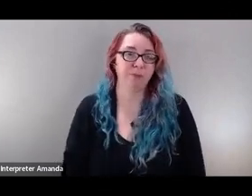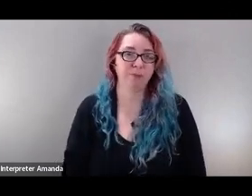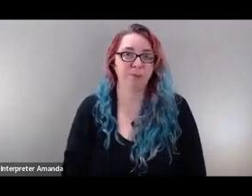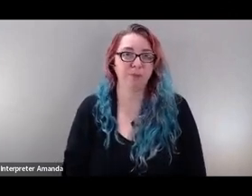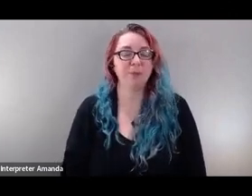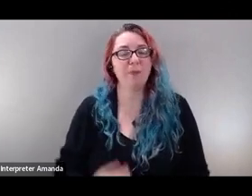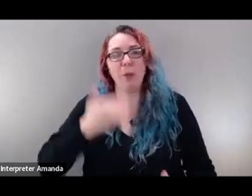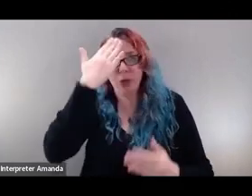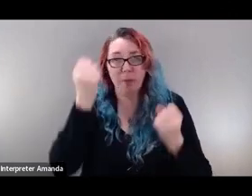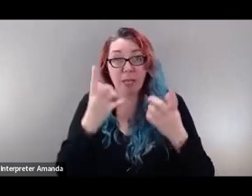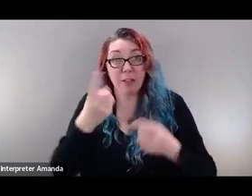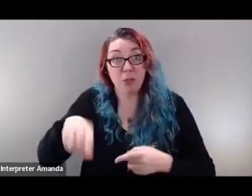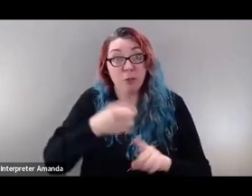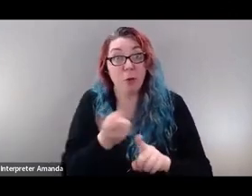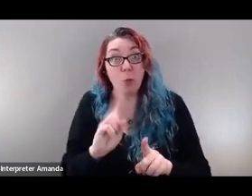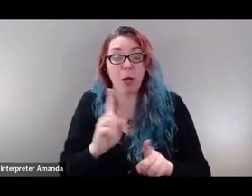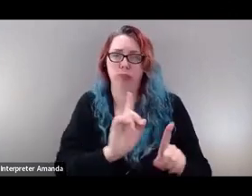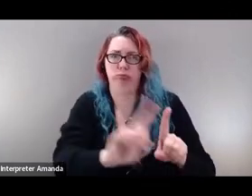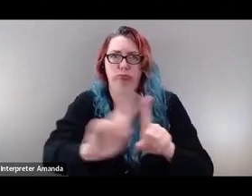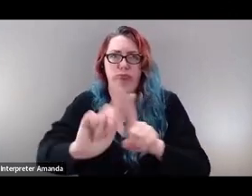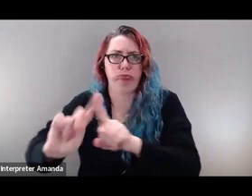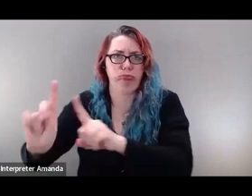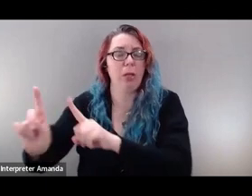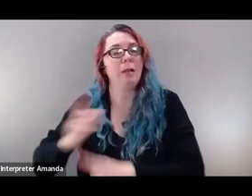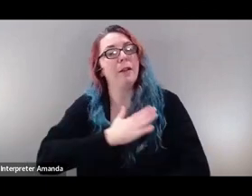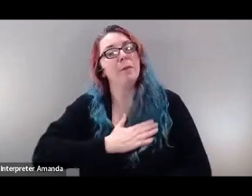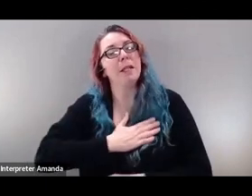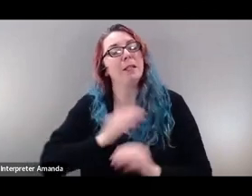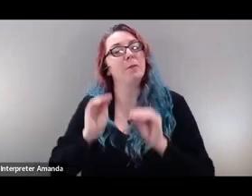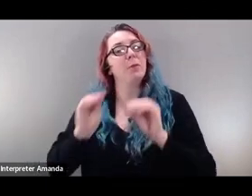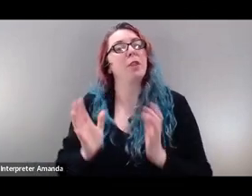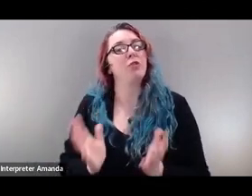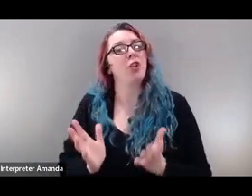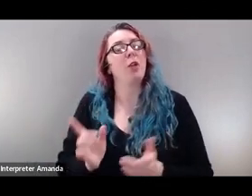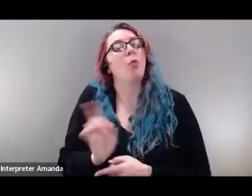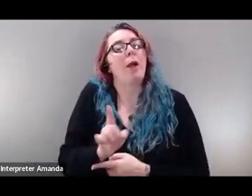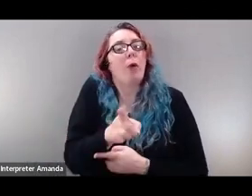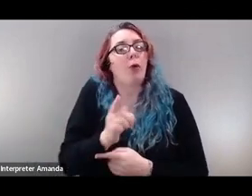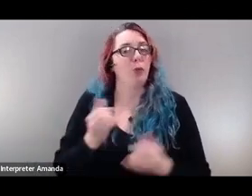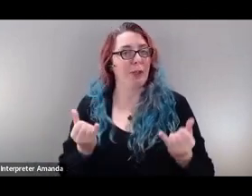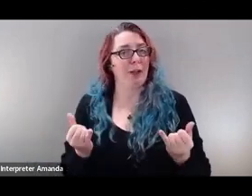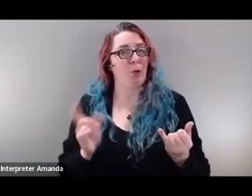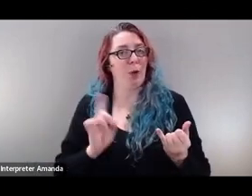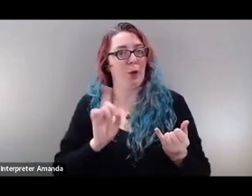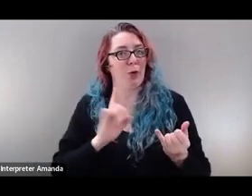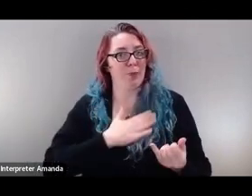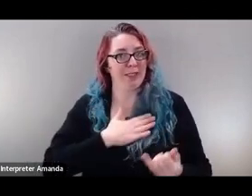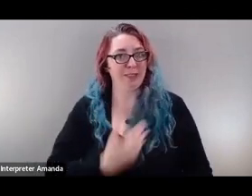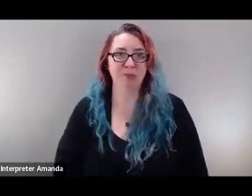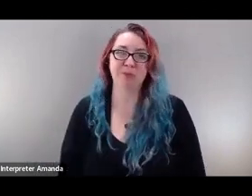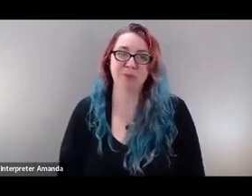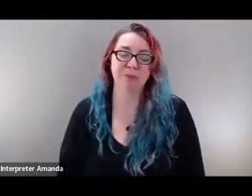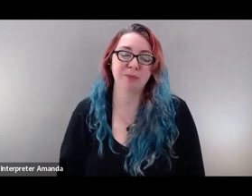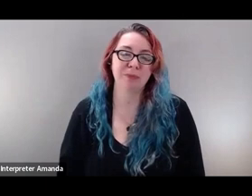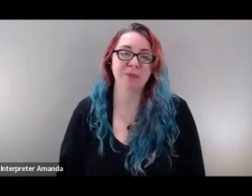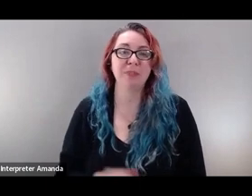I invite you to take a moment and share with us in the chat the places from which you are joining us. We're also sharing a link